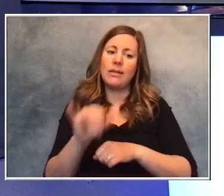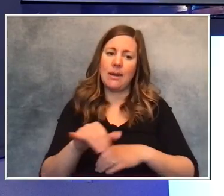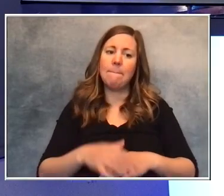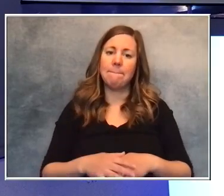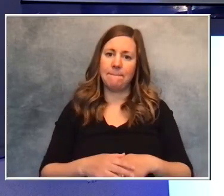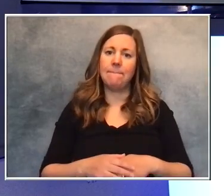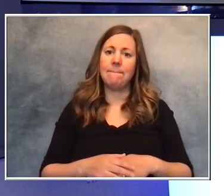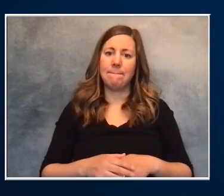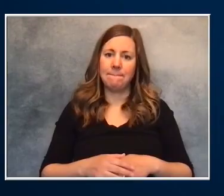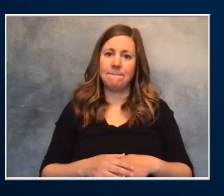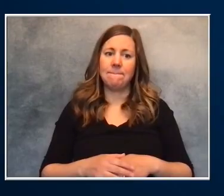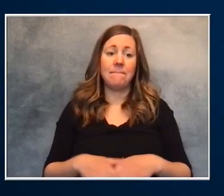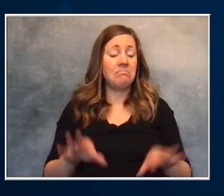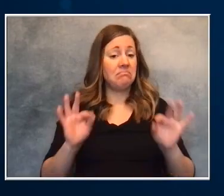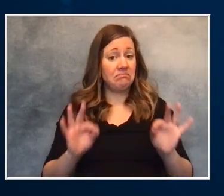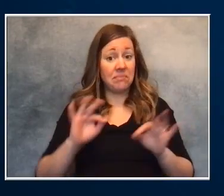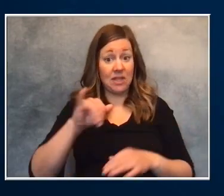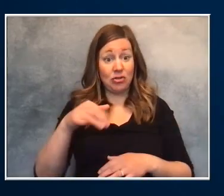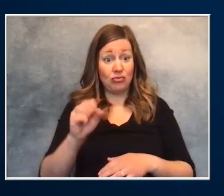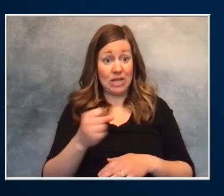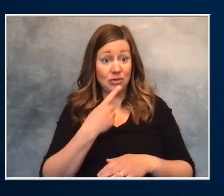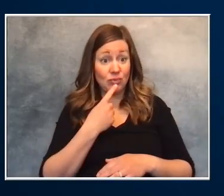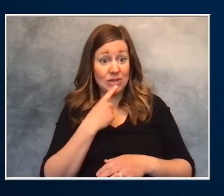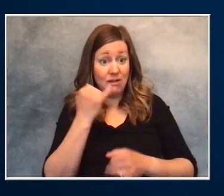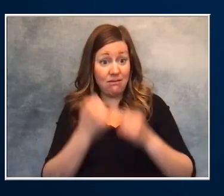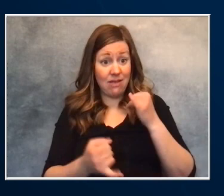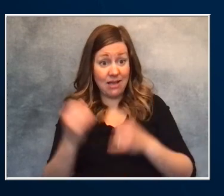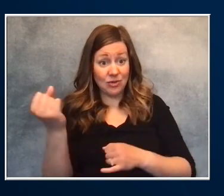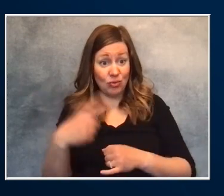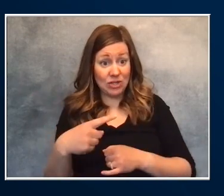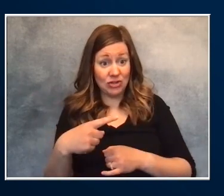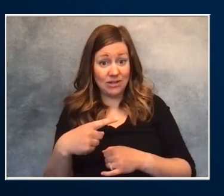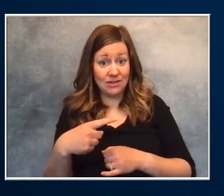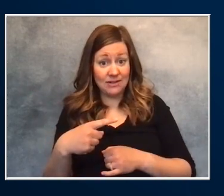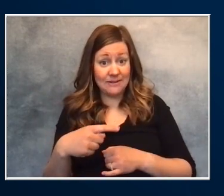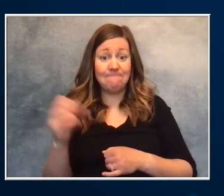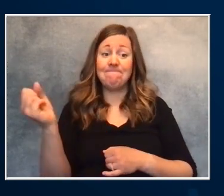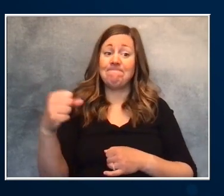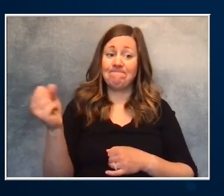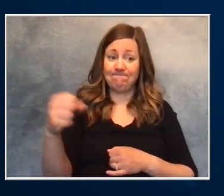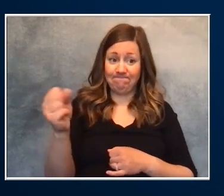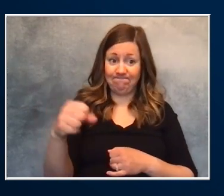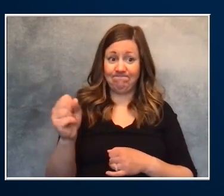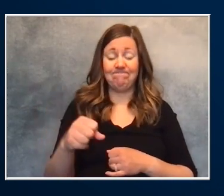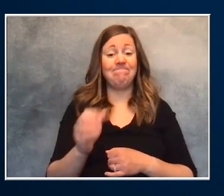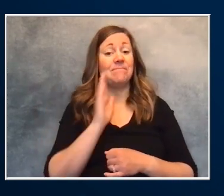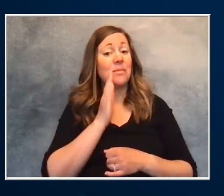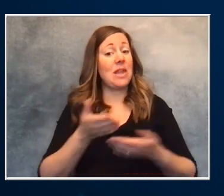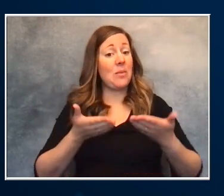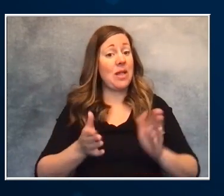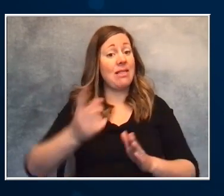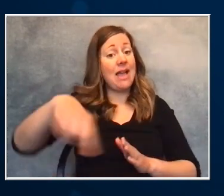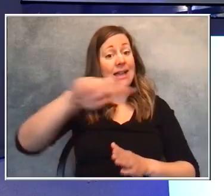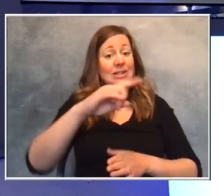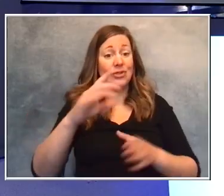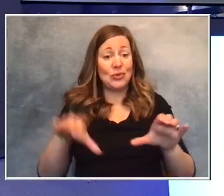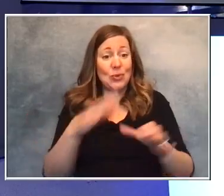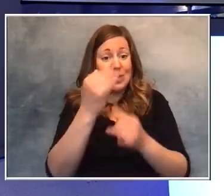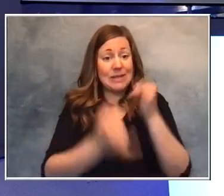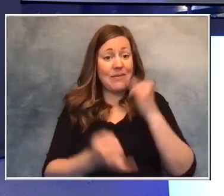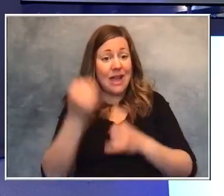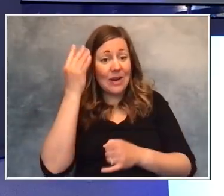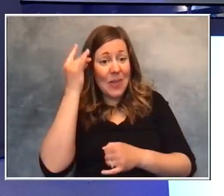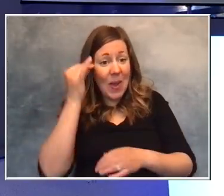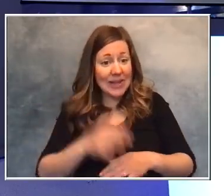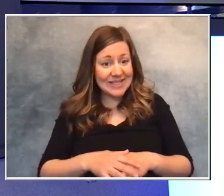Jess, I think, was that the last question I understand? It is. I'll let you get All some right. final thoughts.